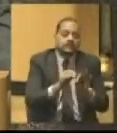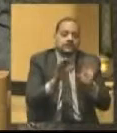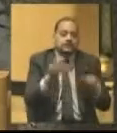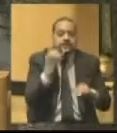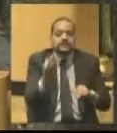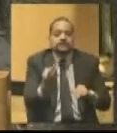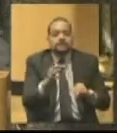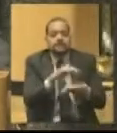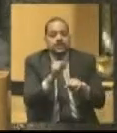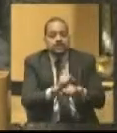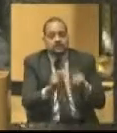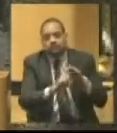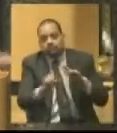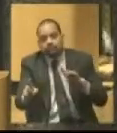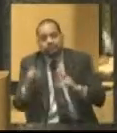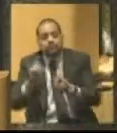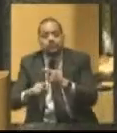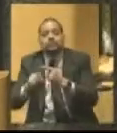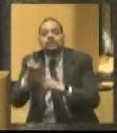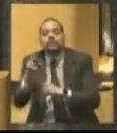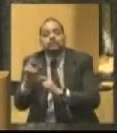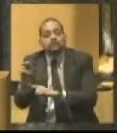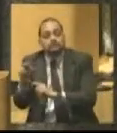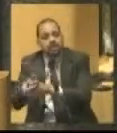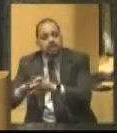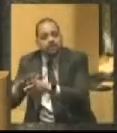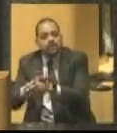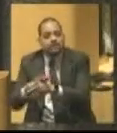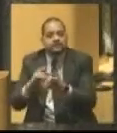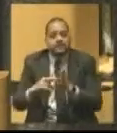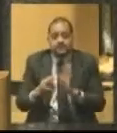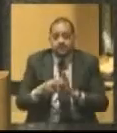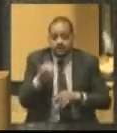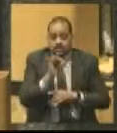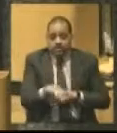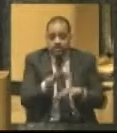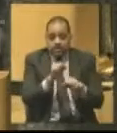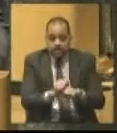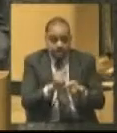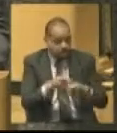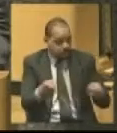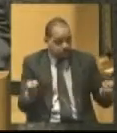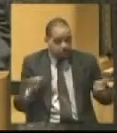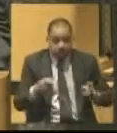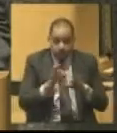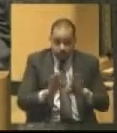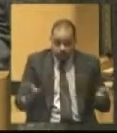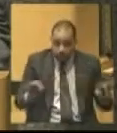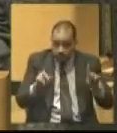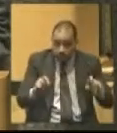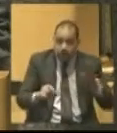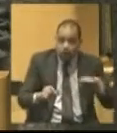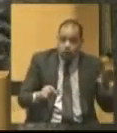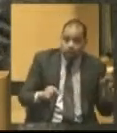Union lines as the law required. Were those slaves emancipated, Butler asked his superiors in Washington?